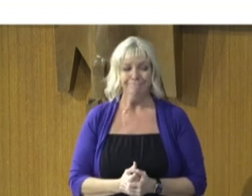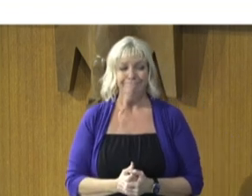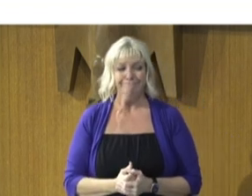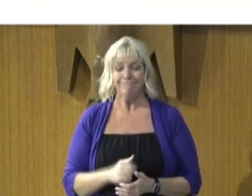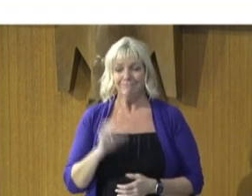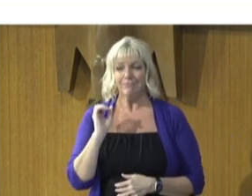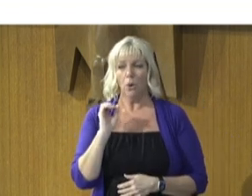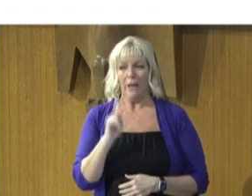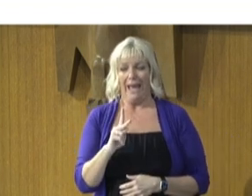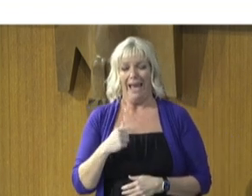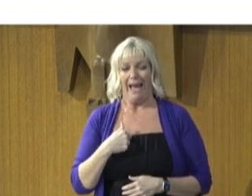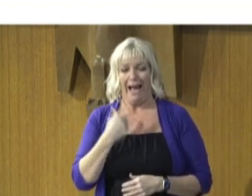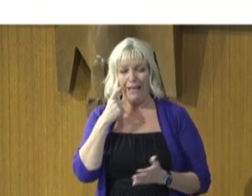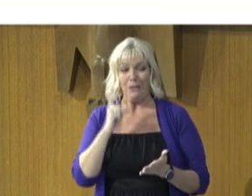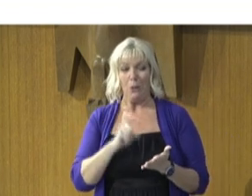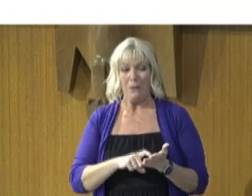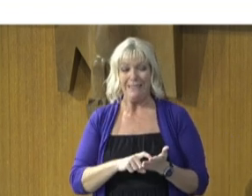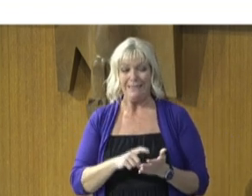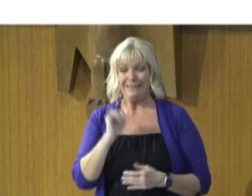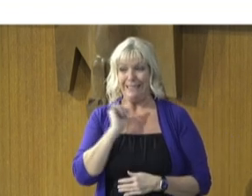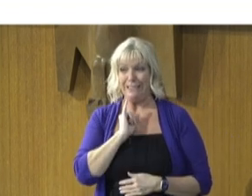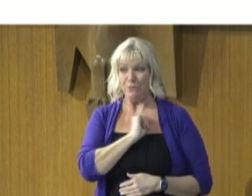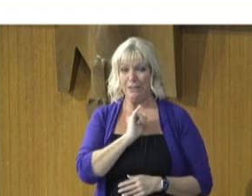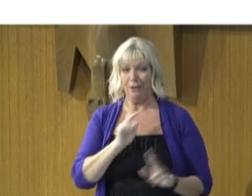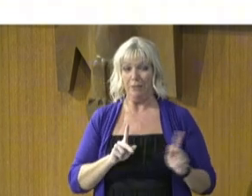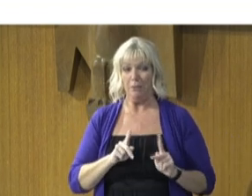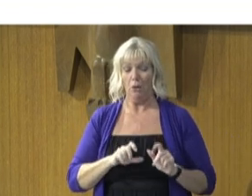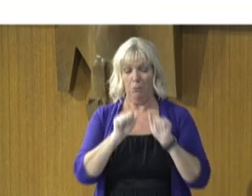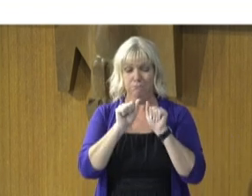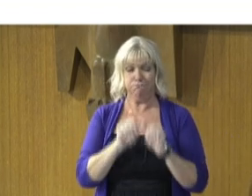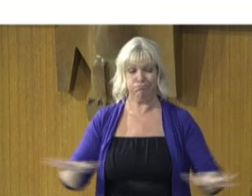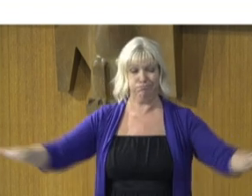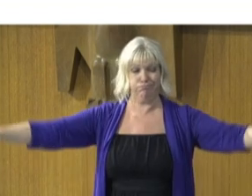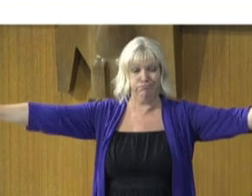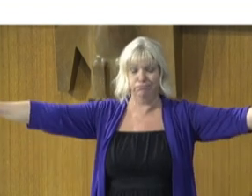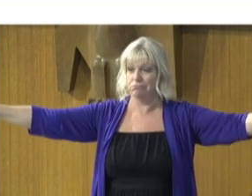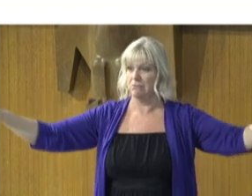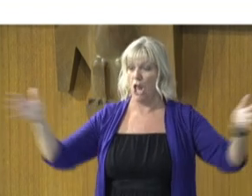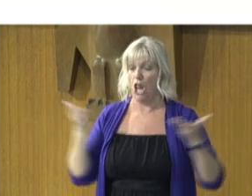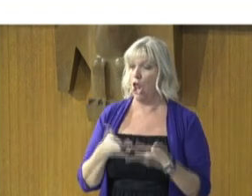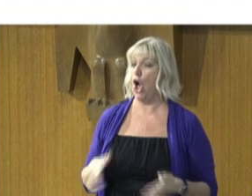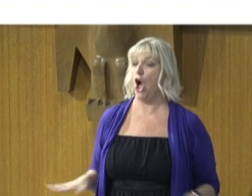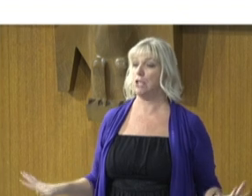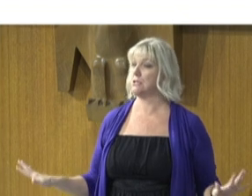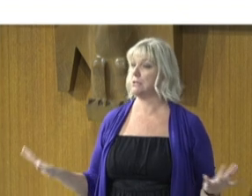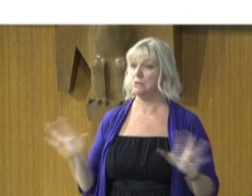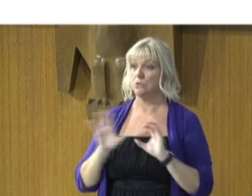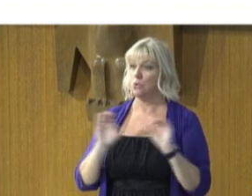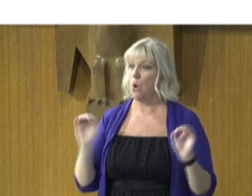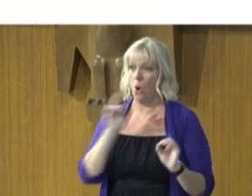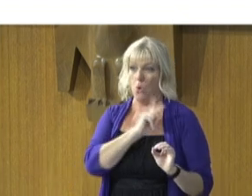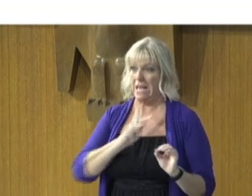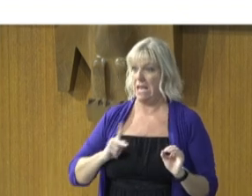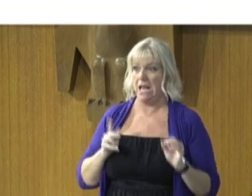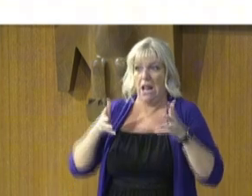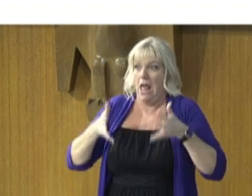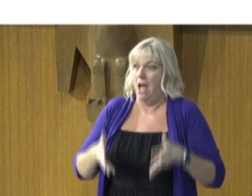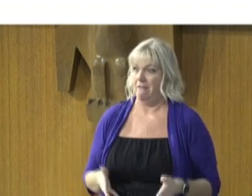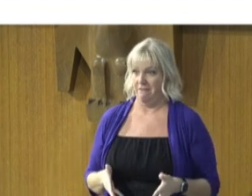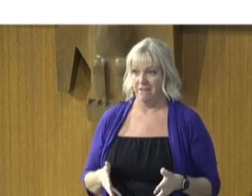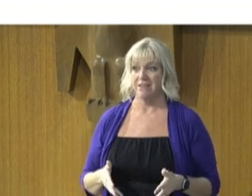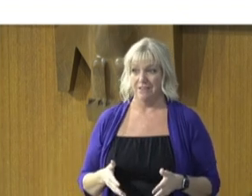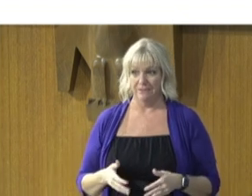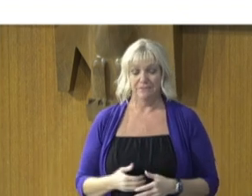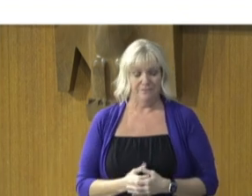Israel all scattered on the mountains like sheep that have no shepherd. And the Lord said, 'These have no master. Let each one go home in